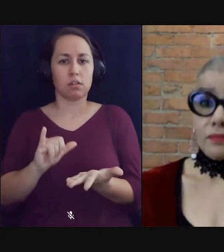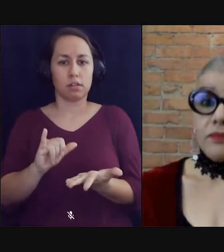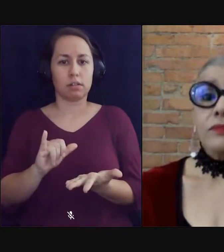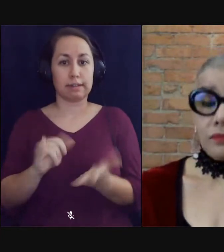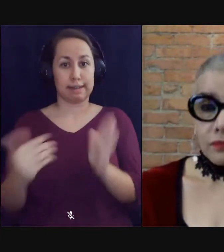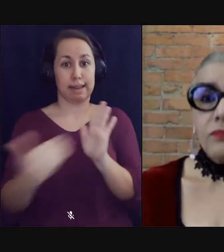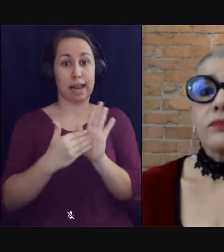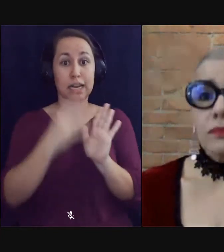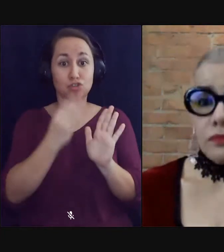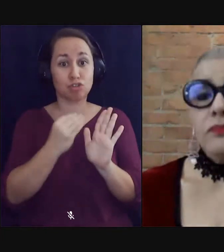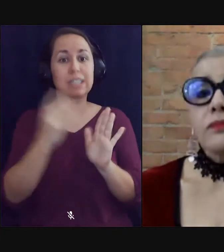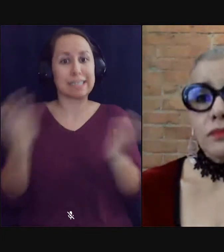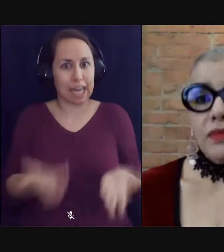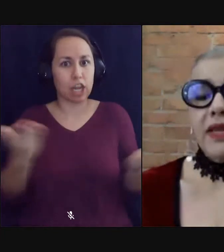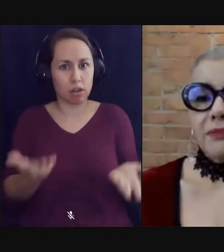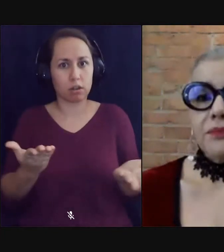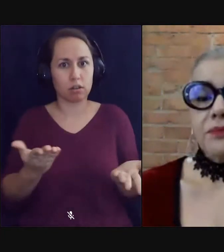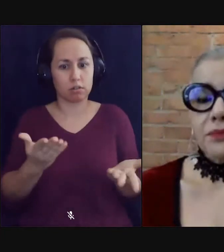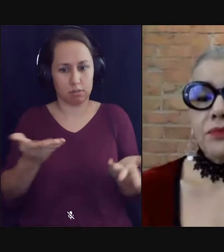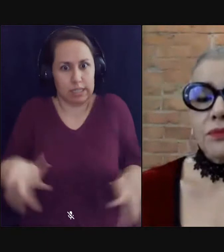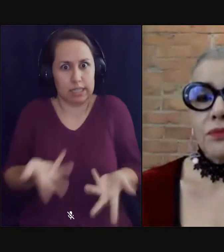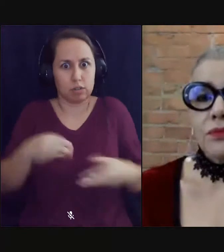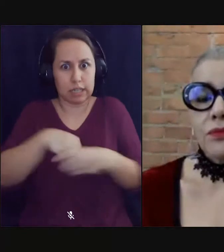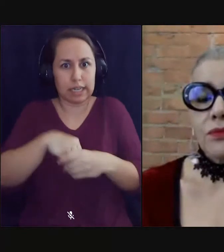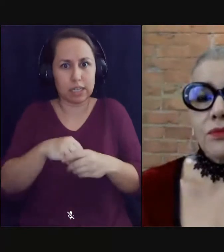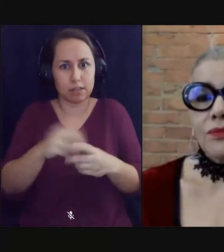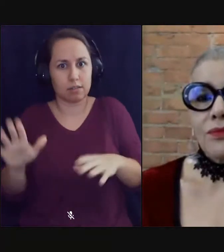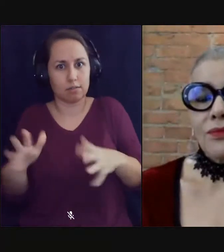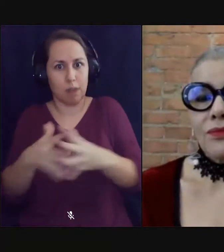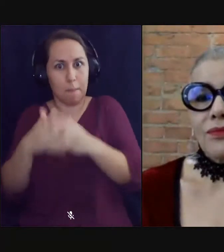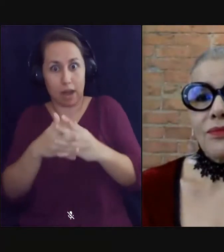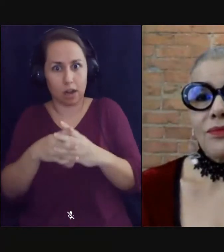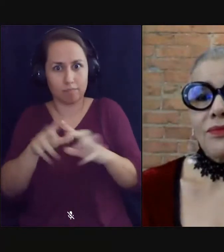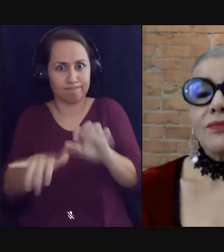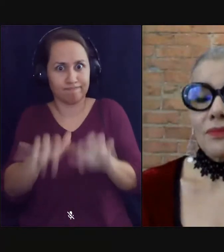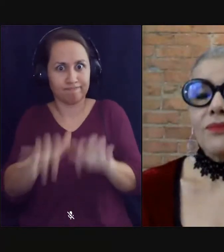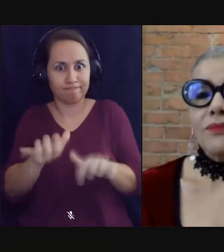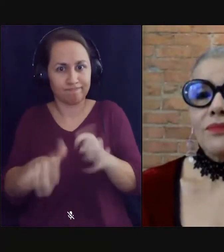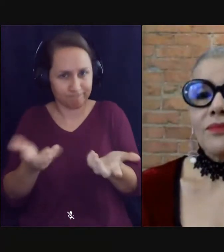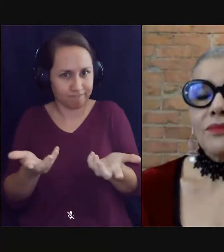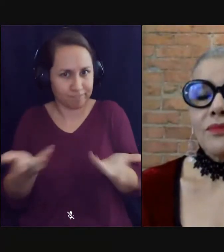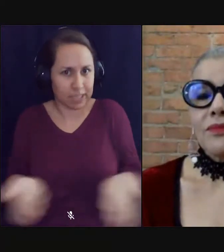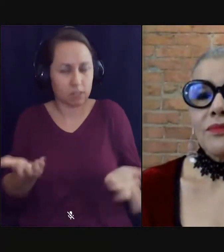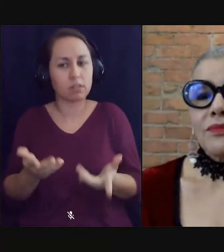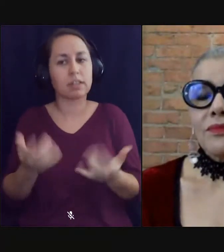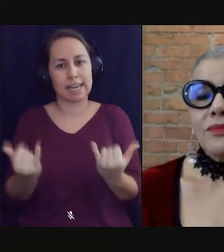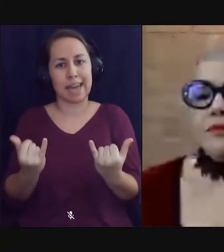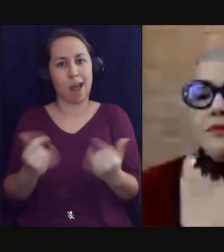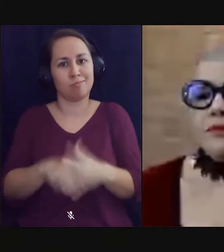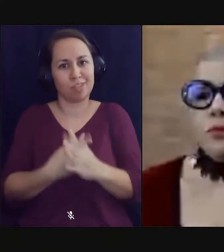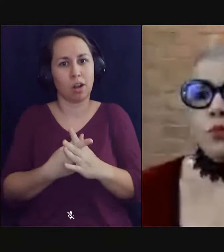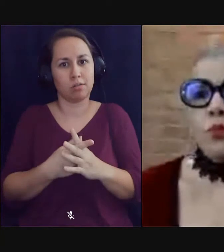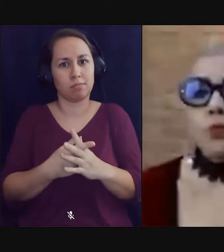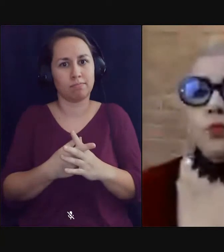out of the jackboots and behind the keyboard. And now it's got its jackboots on again. And so that